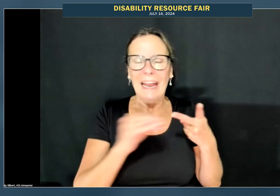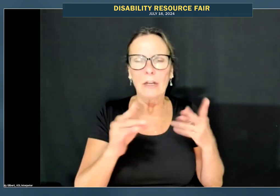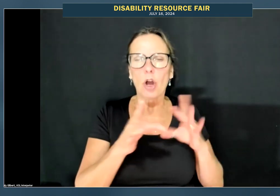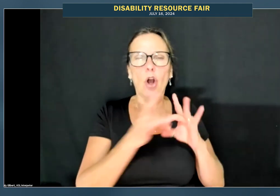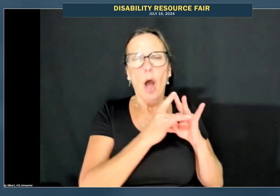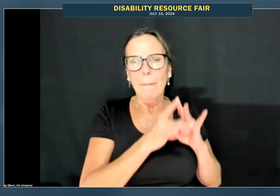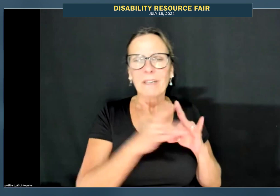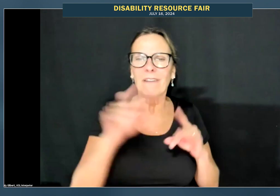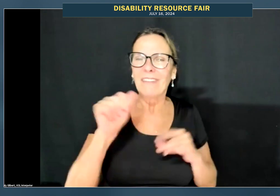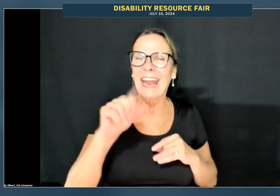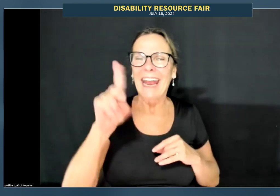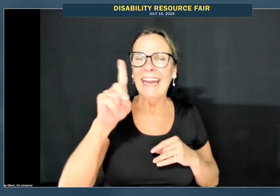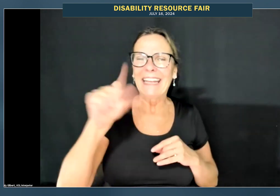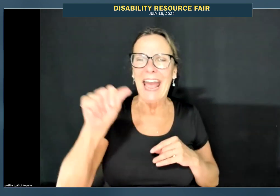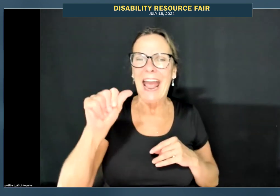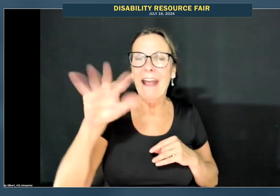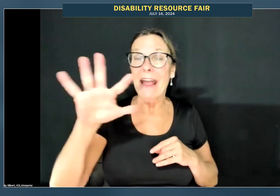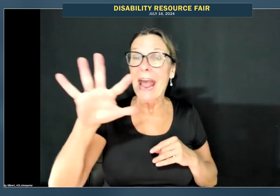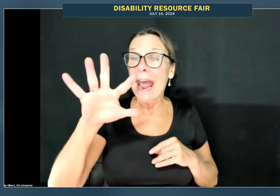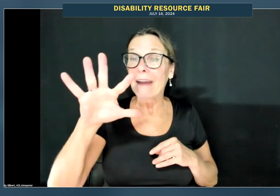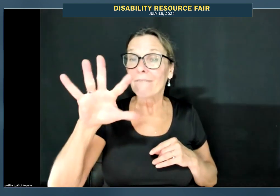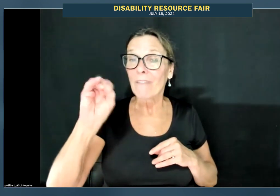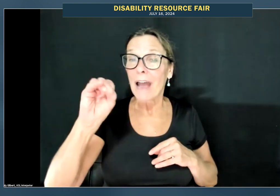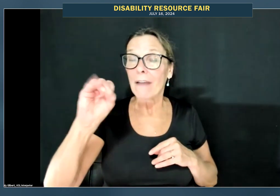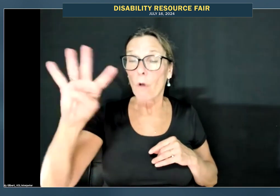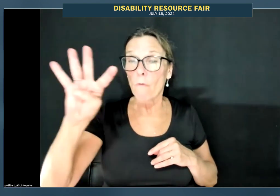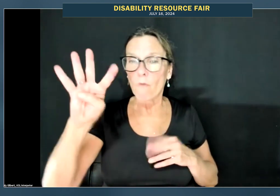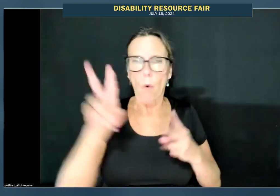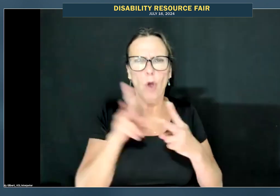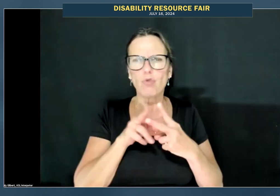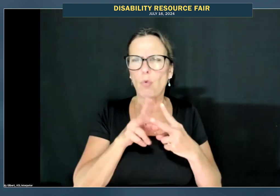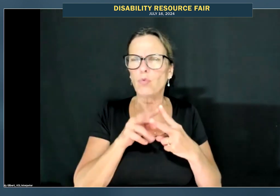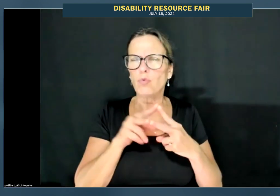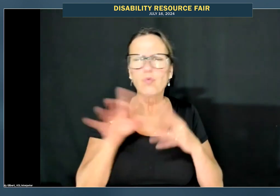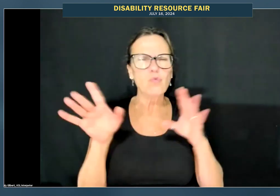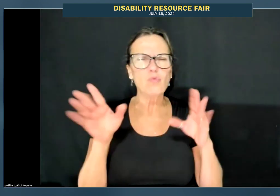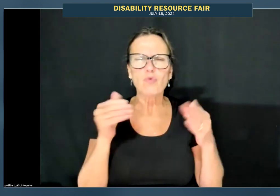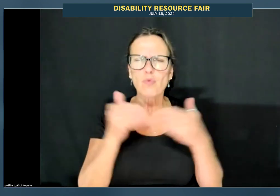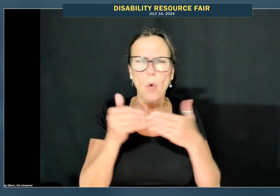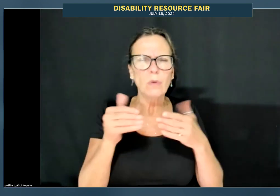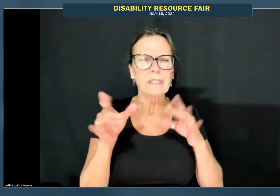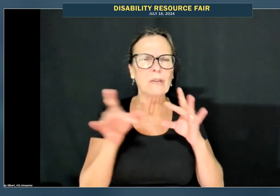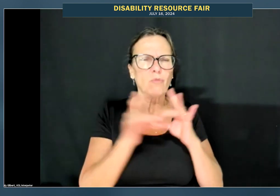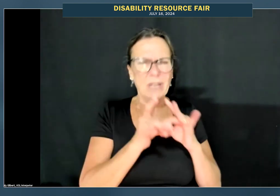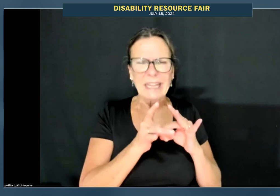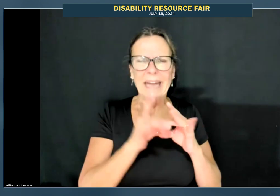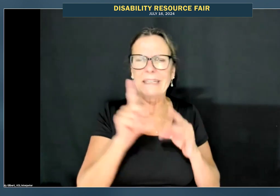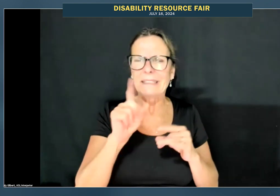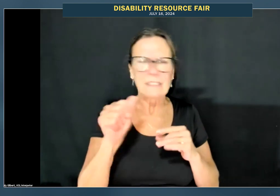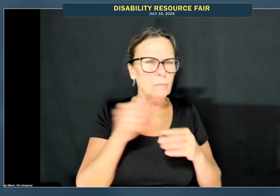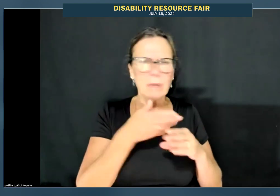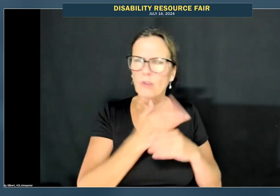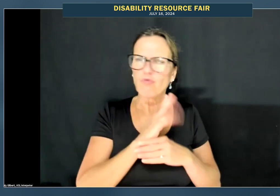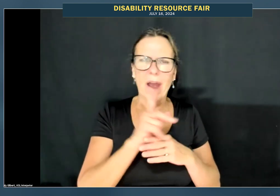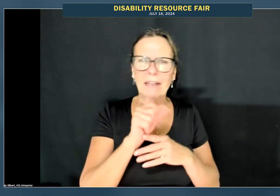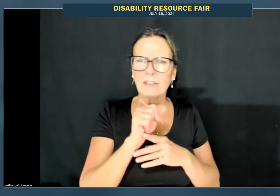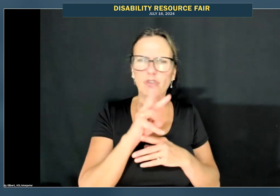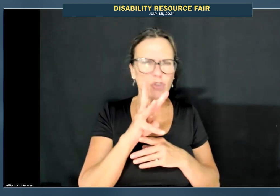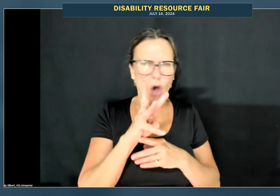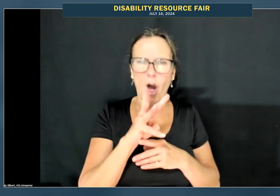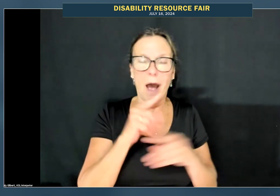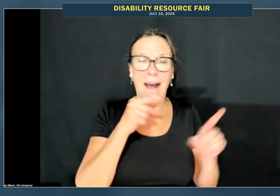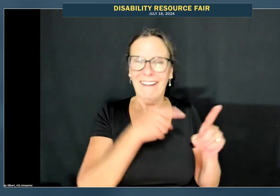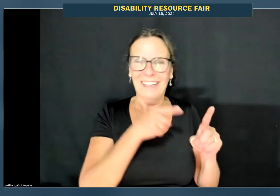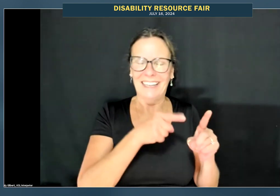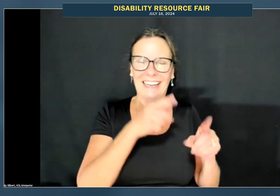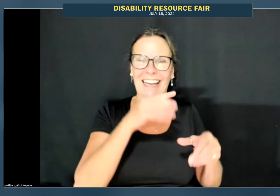Section 504, these two very, very closely related disability rights laws, located very near the